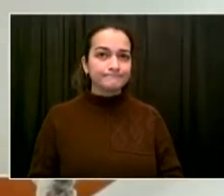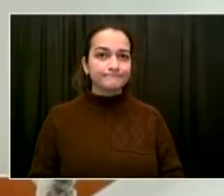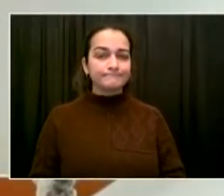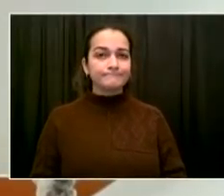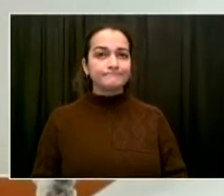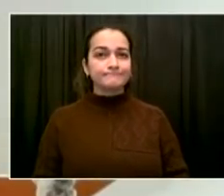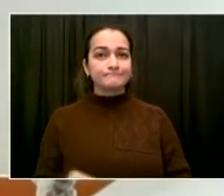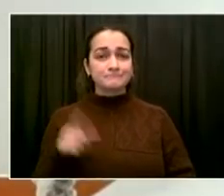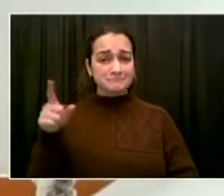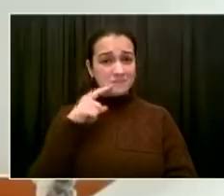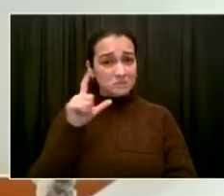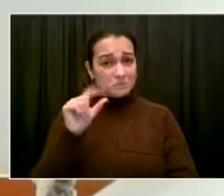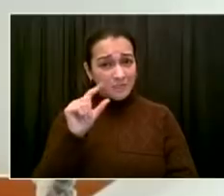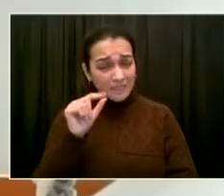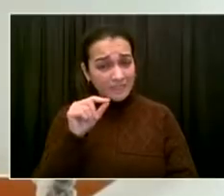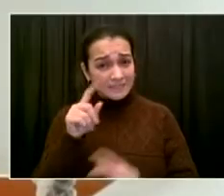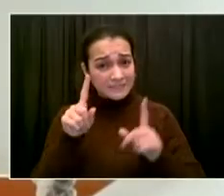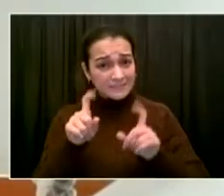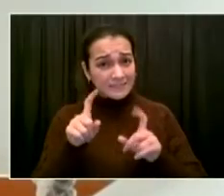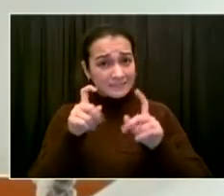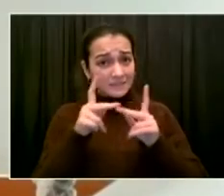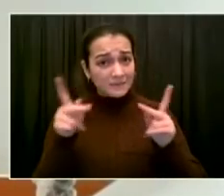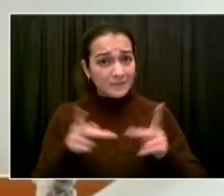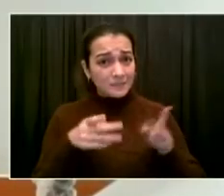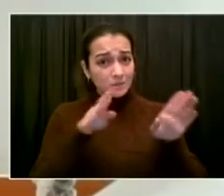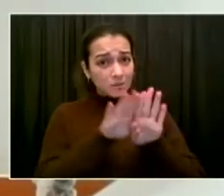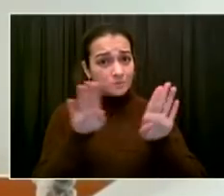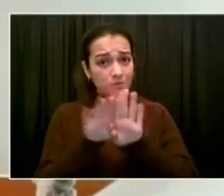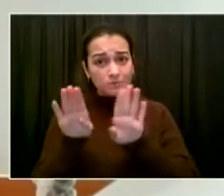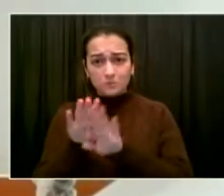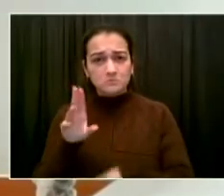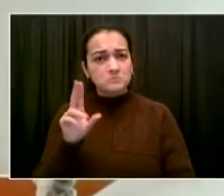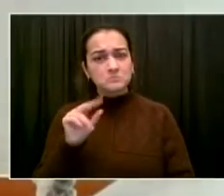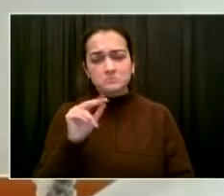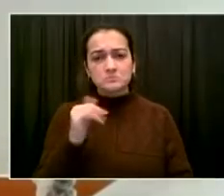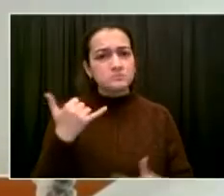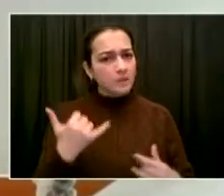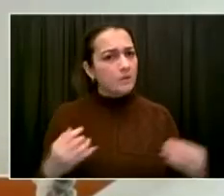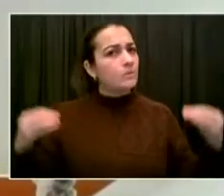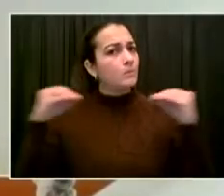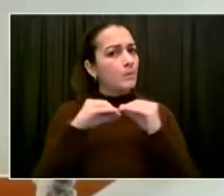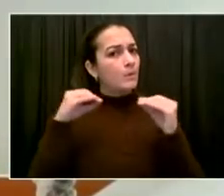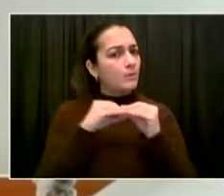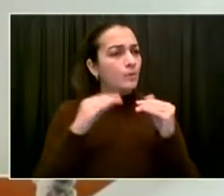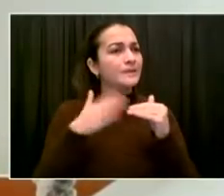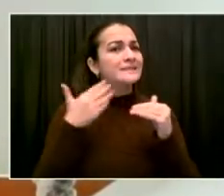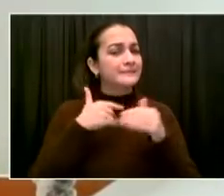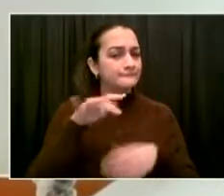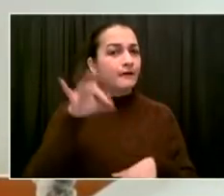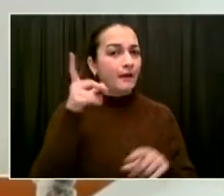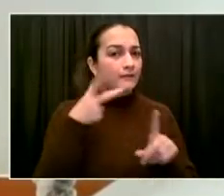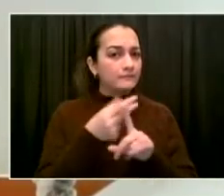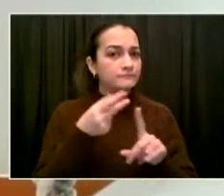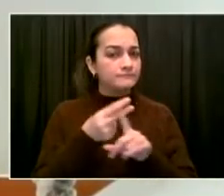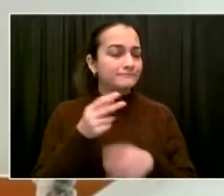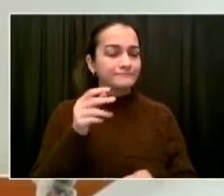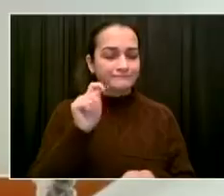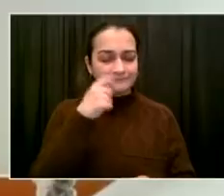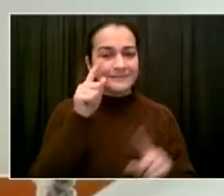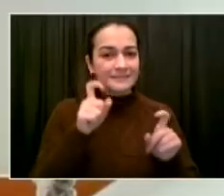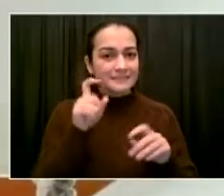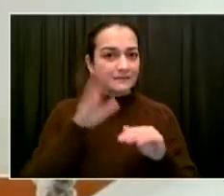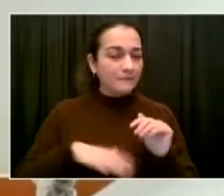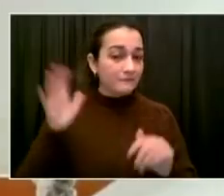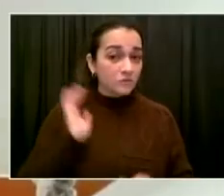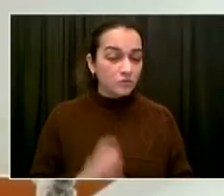ever have before now. That includes our mobile fleet as well. So as the mayor said, looking big picture in New York City, we're doing a lot of testing, more